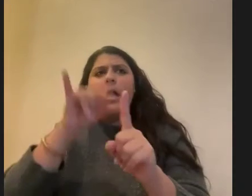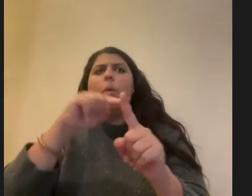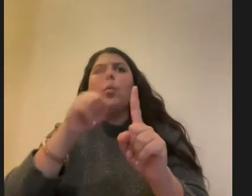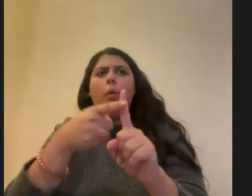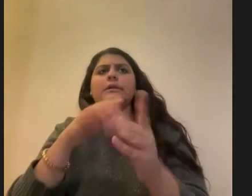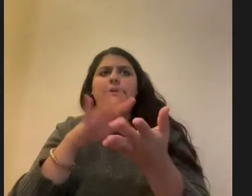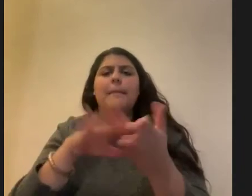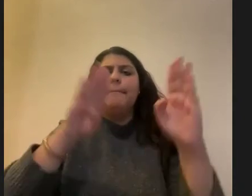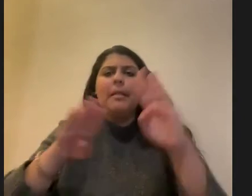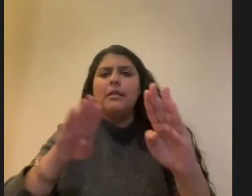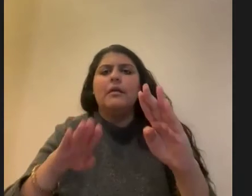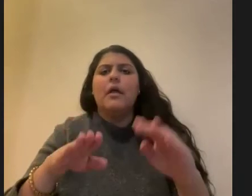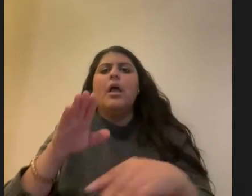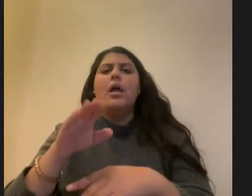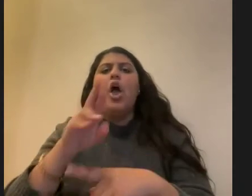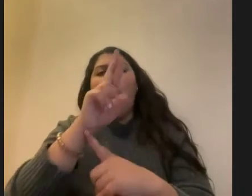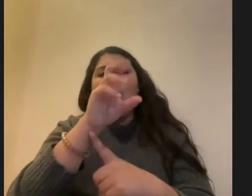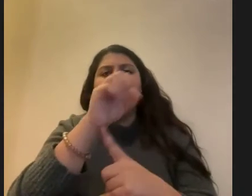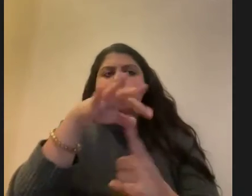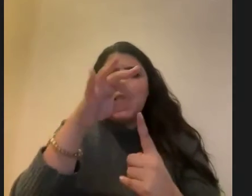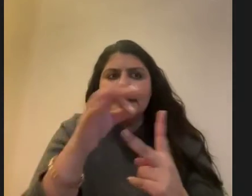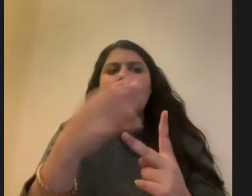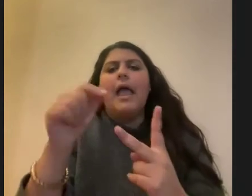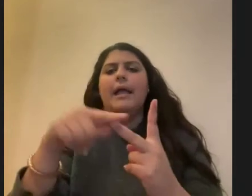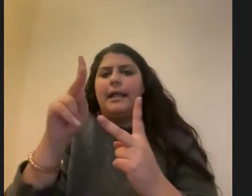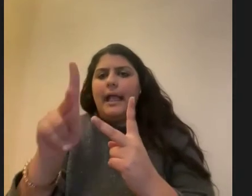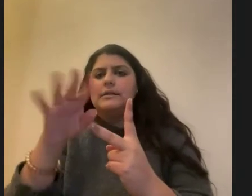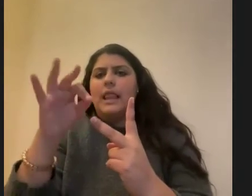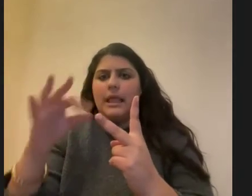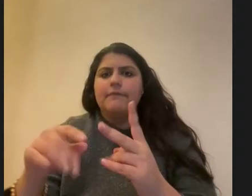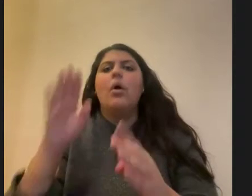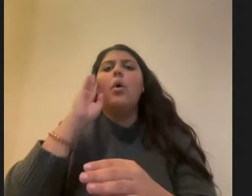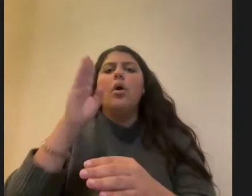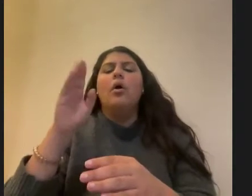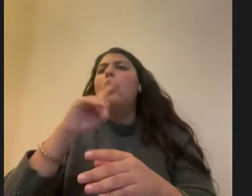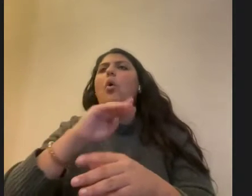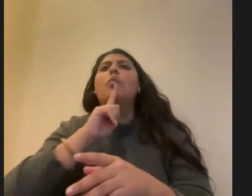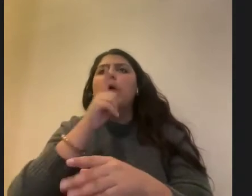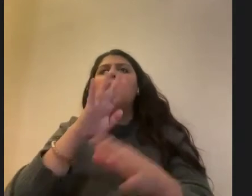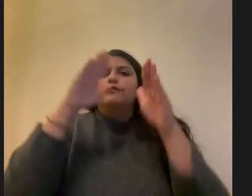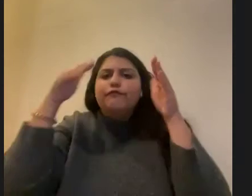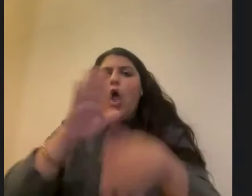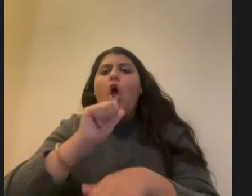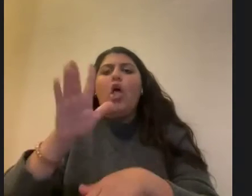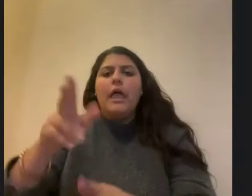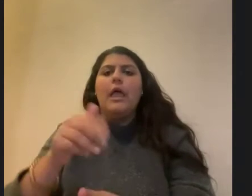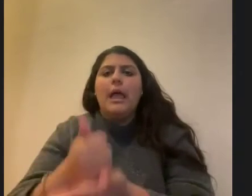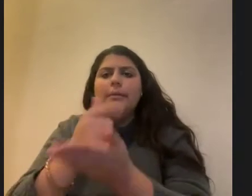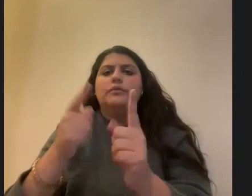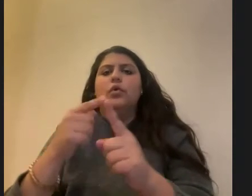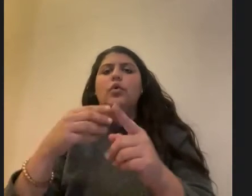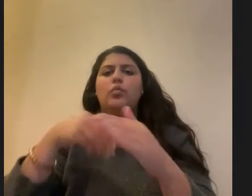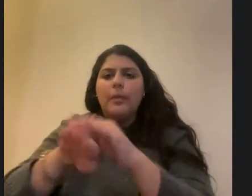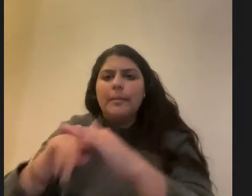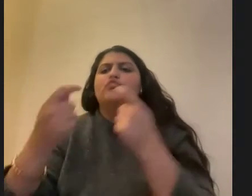R selected versus K selected species, but they have put everything into reproduction. So they're trying to make as many babies as